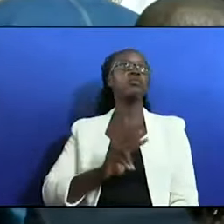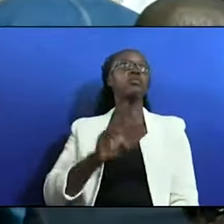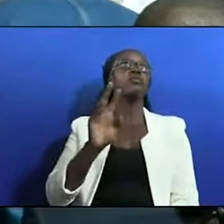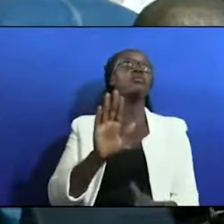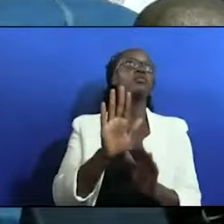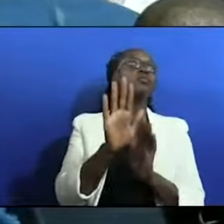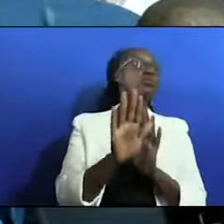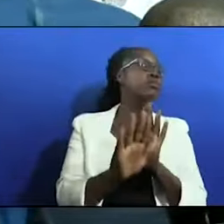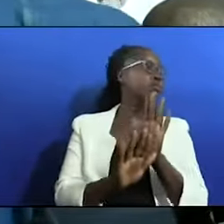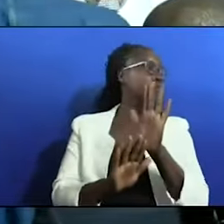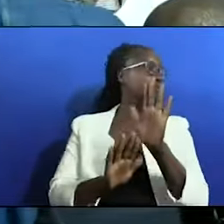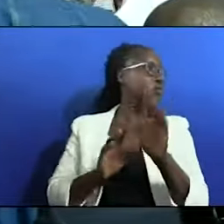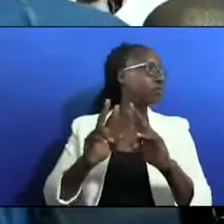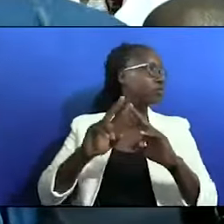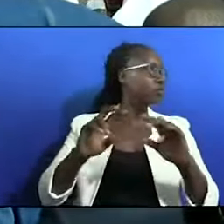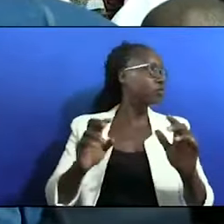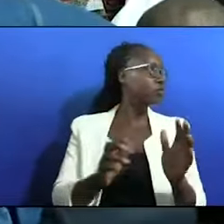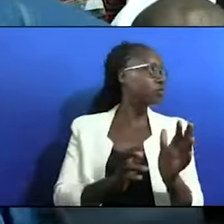Come.